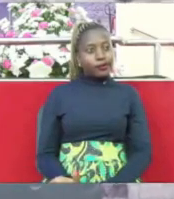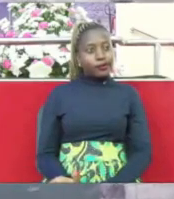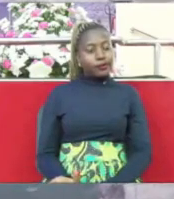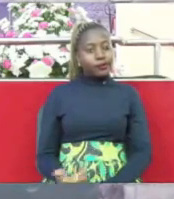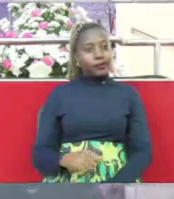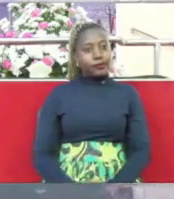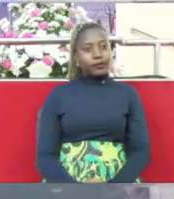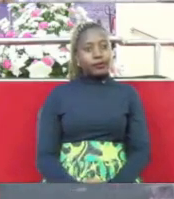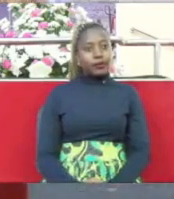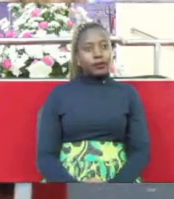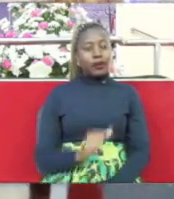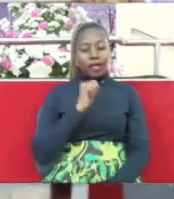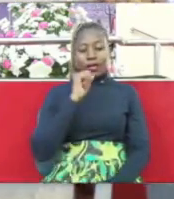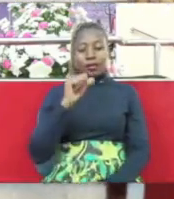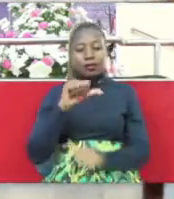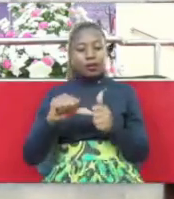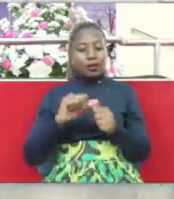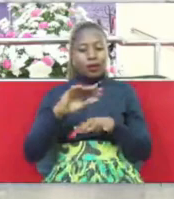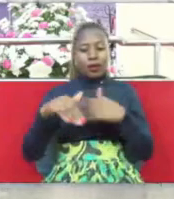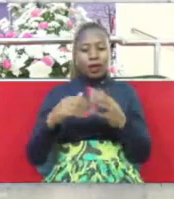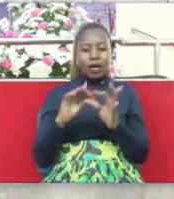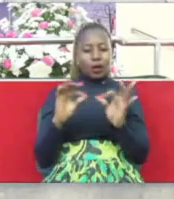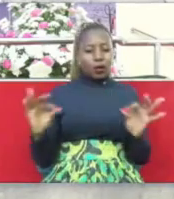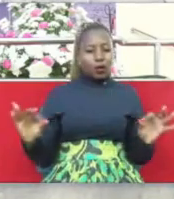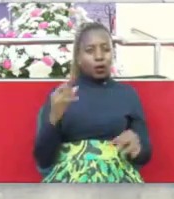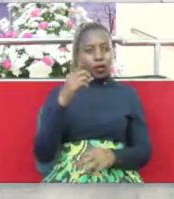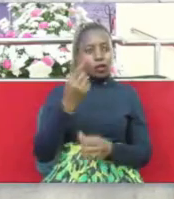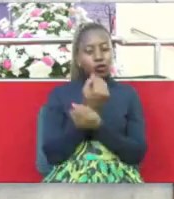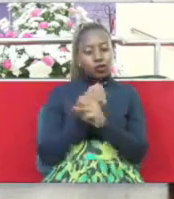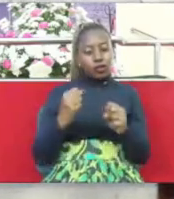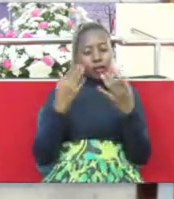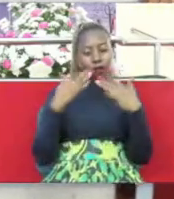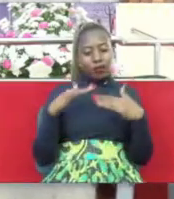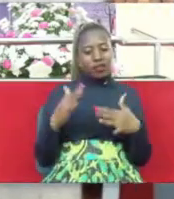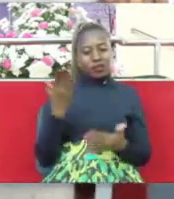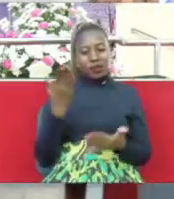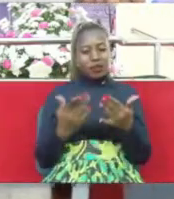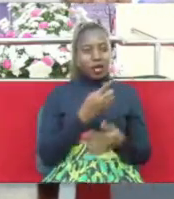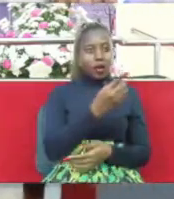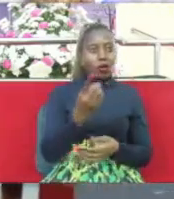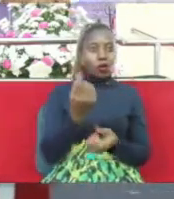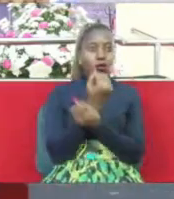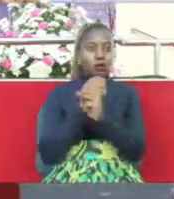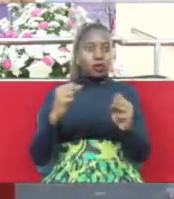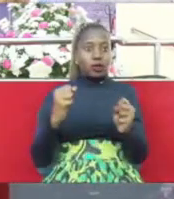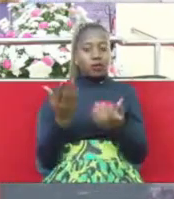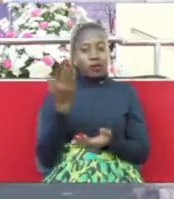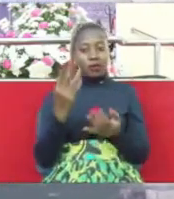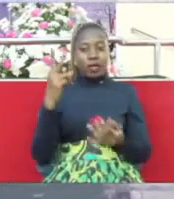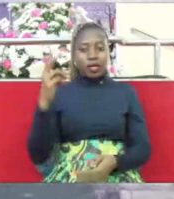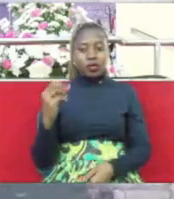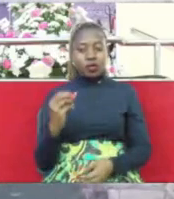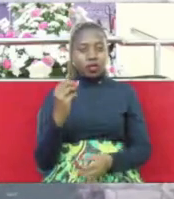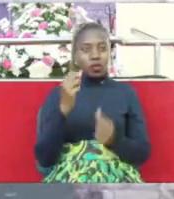naye? It's not a matter of how long you have been born again. You could have been born again 15 years, 20 years, whatever length of